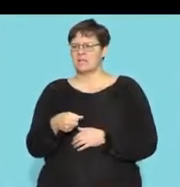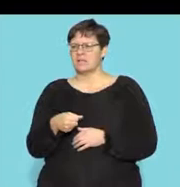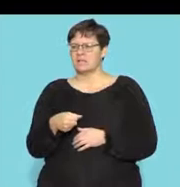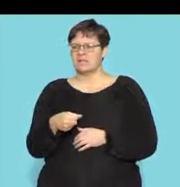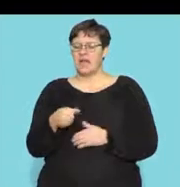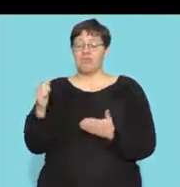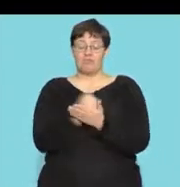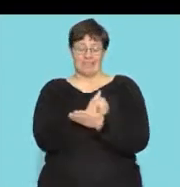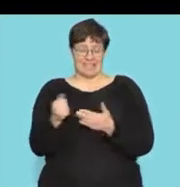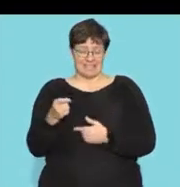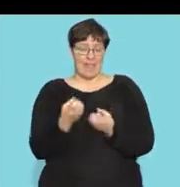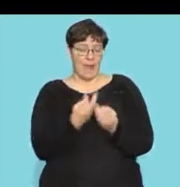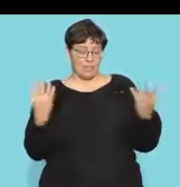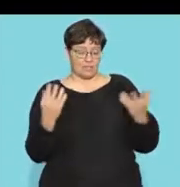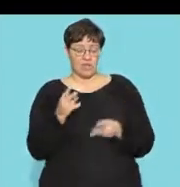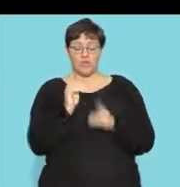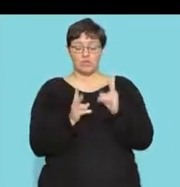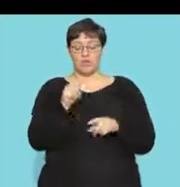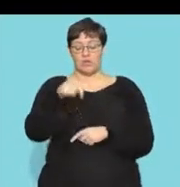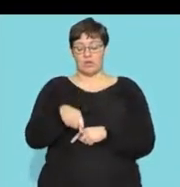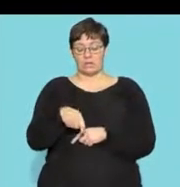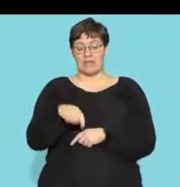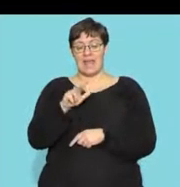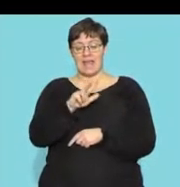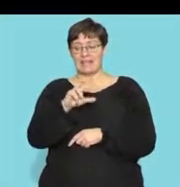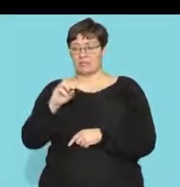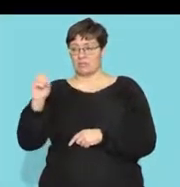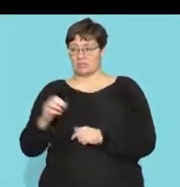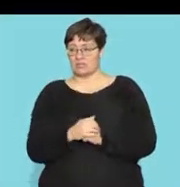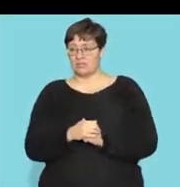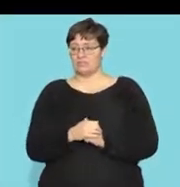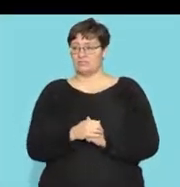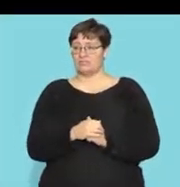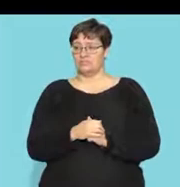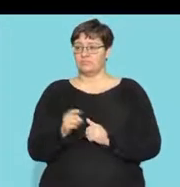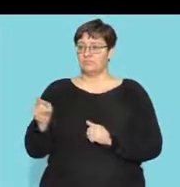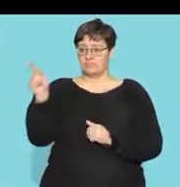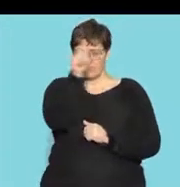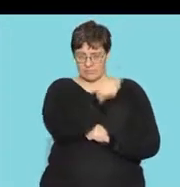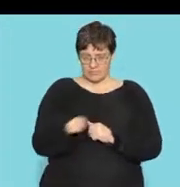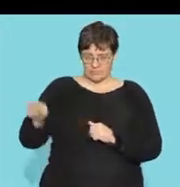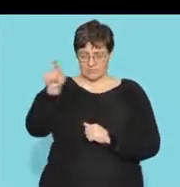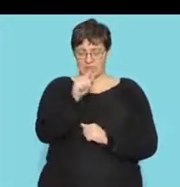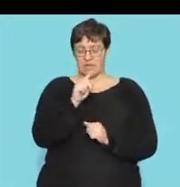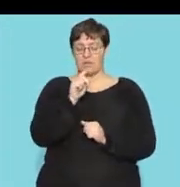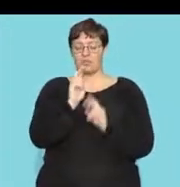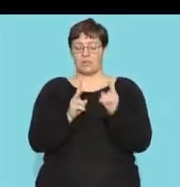credit was 12,800. So therefore, watch my calculation. There's my